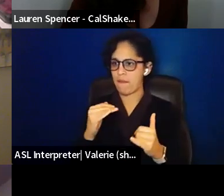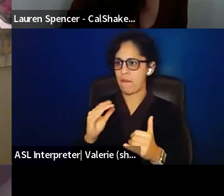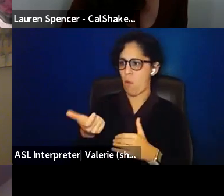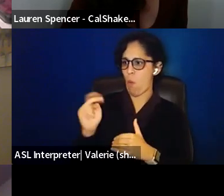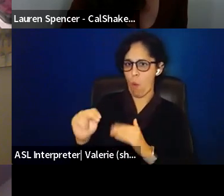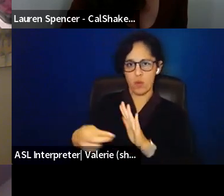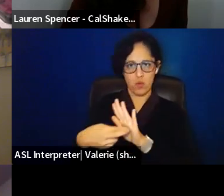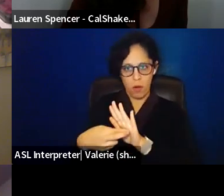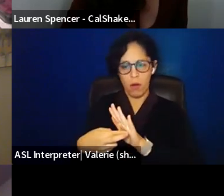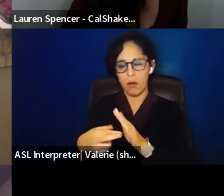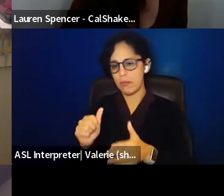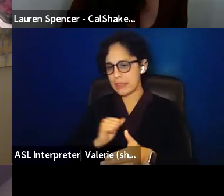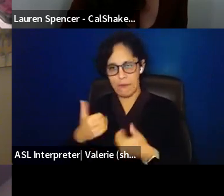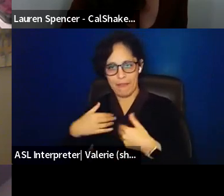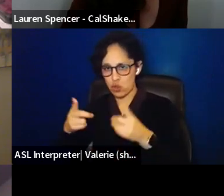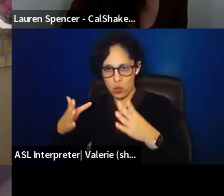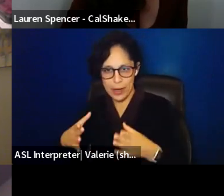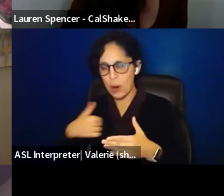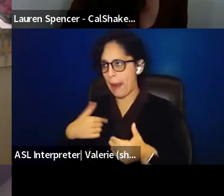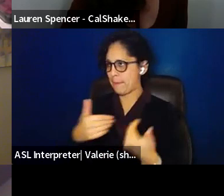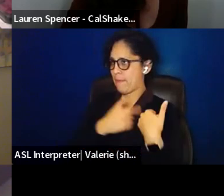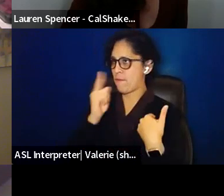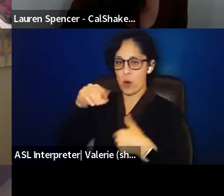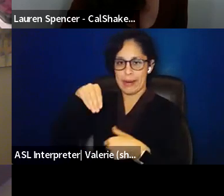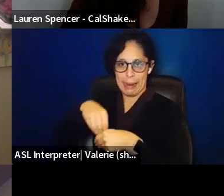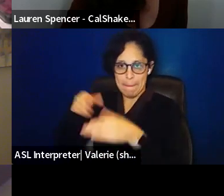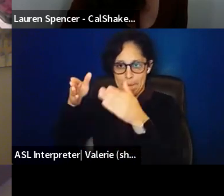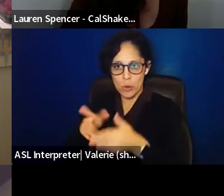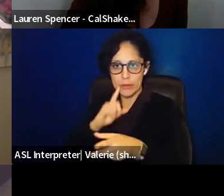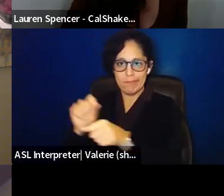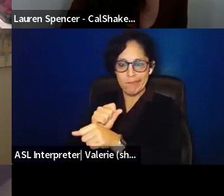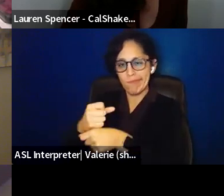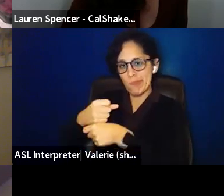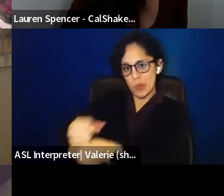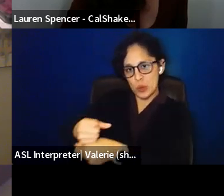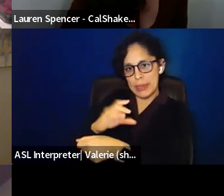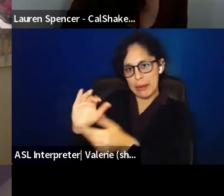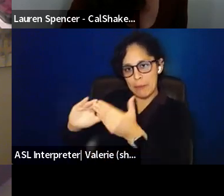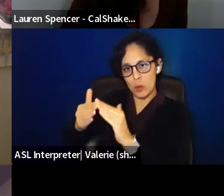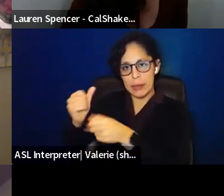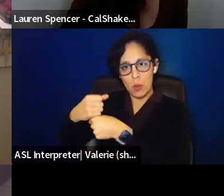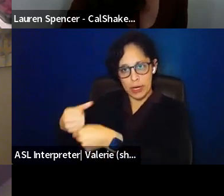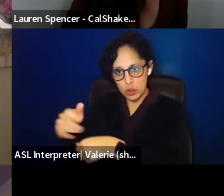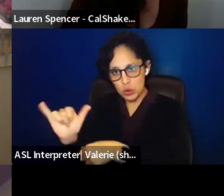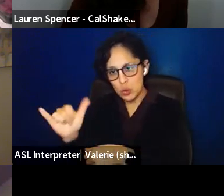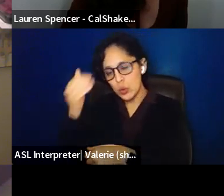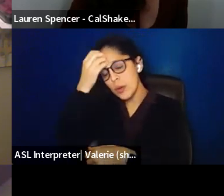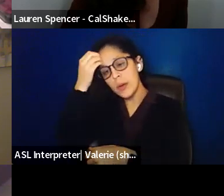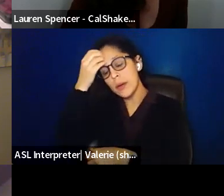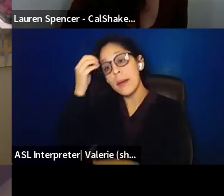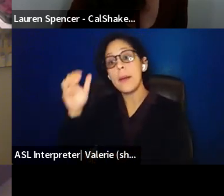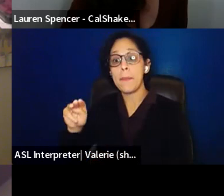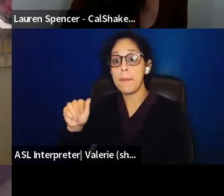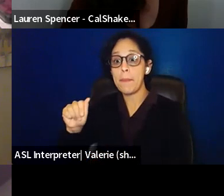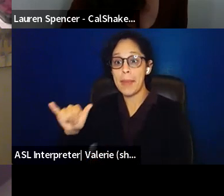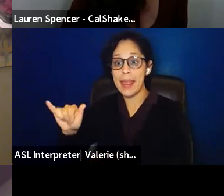long fancy title to mean I'm in charge of the in-person repertory producing and community productions. May and Teo